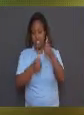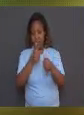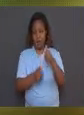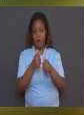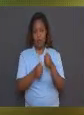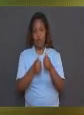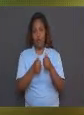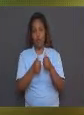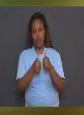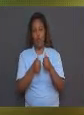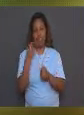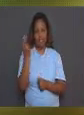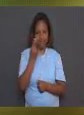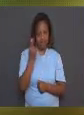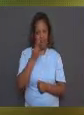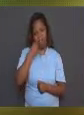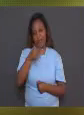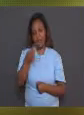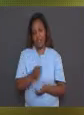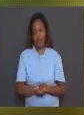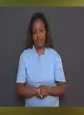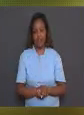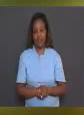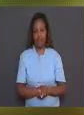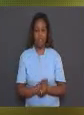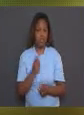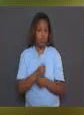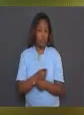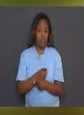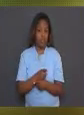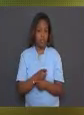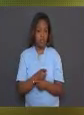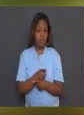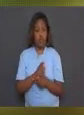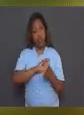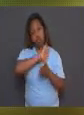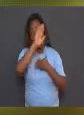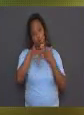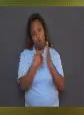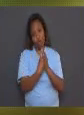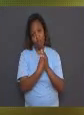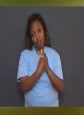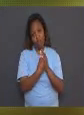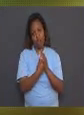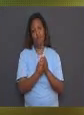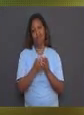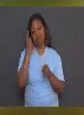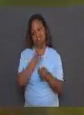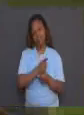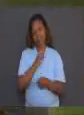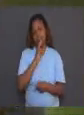ones were benefits. Actually, all of them are